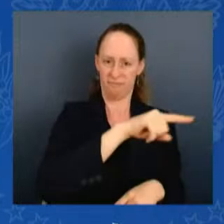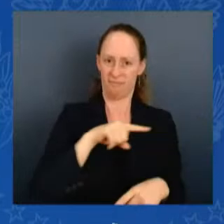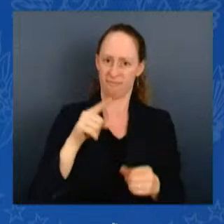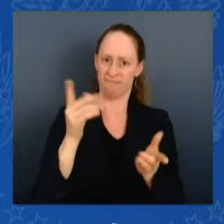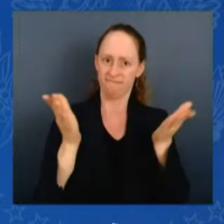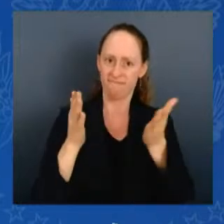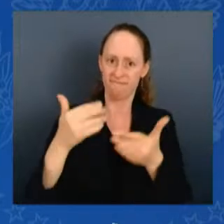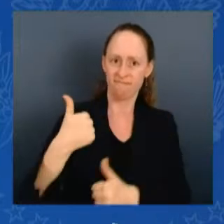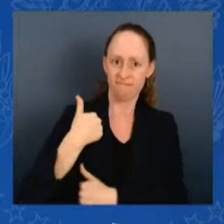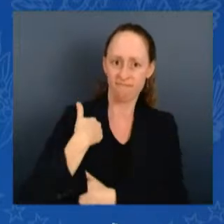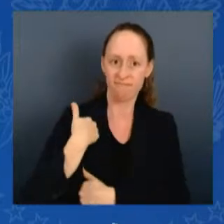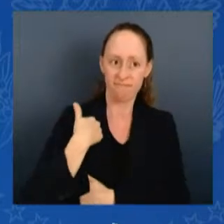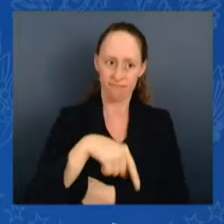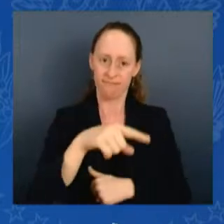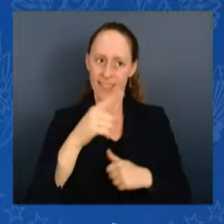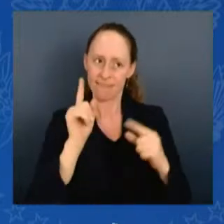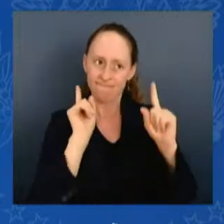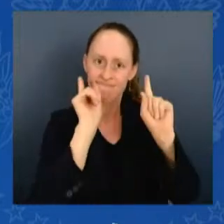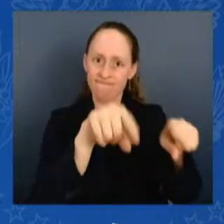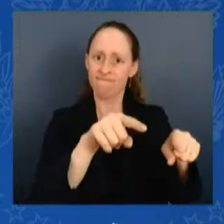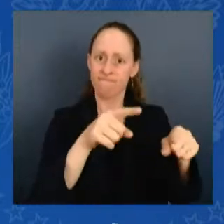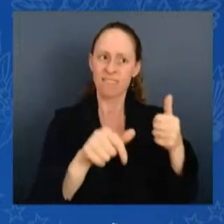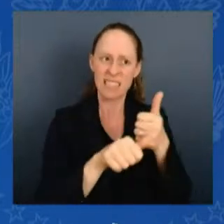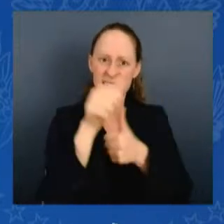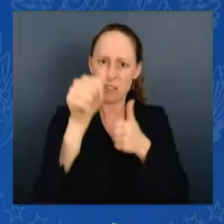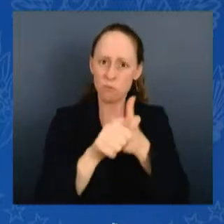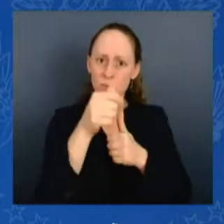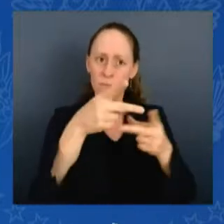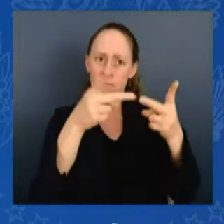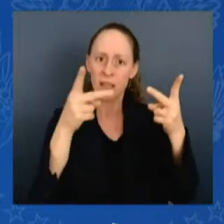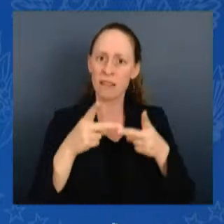day to keep us safe.